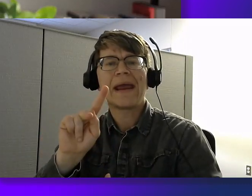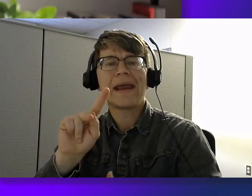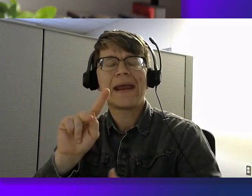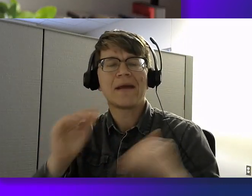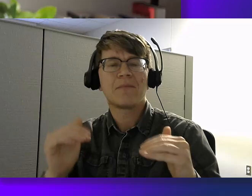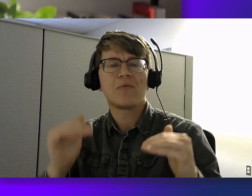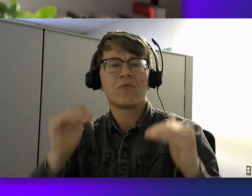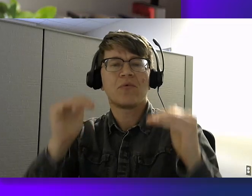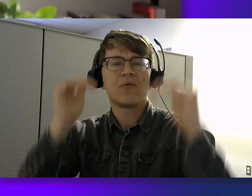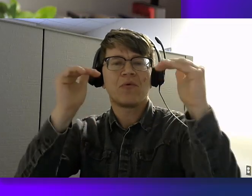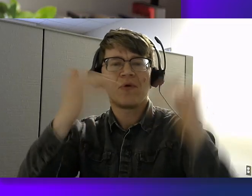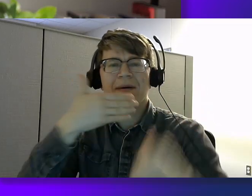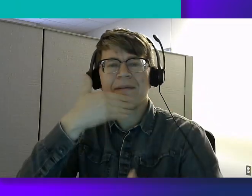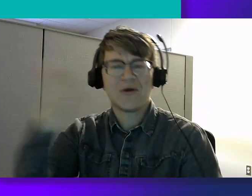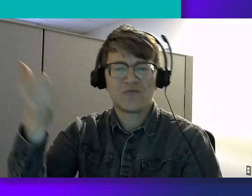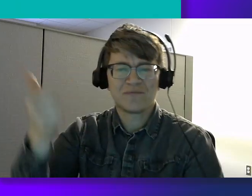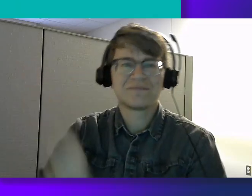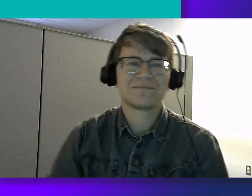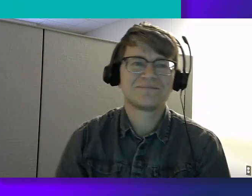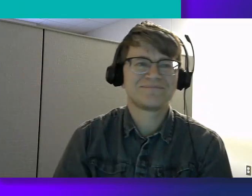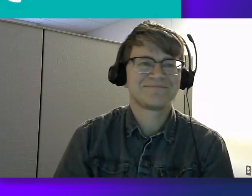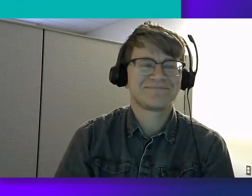into lower quality content.